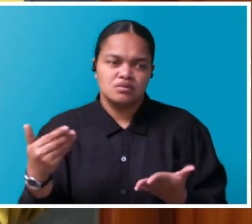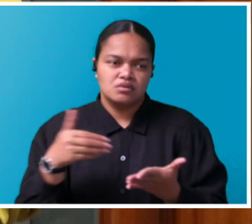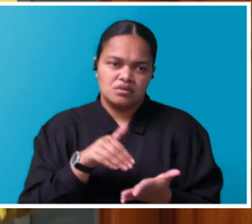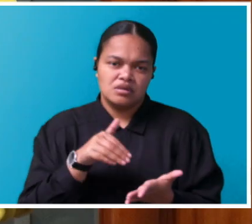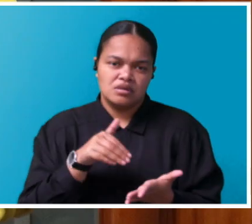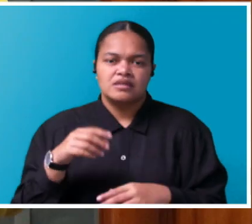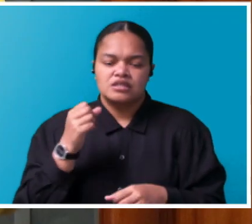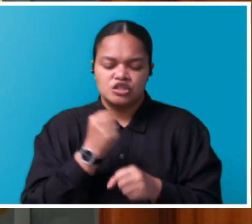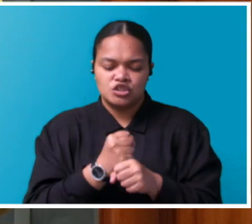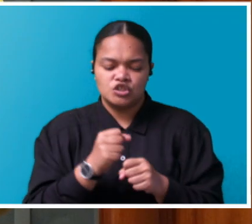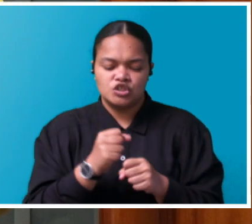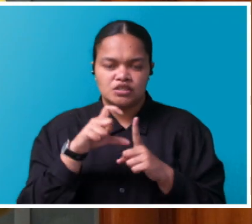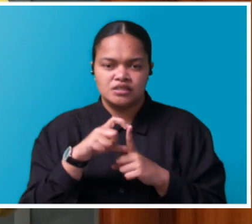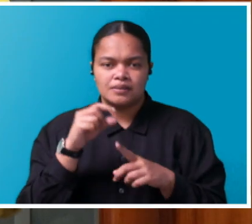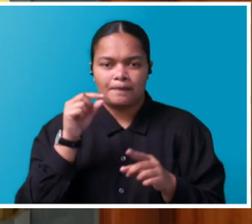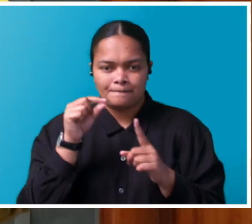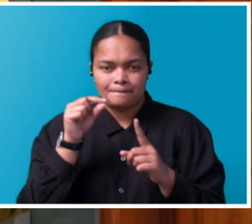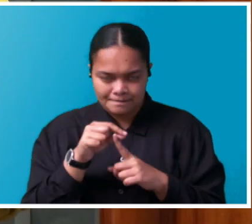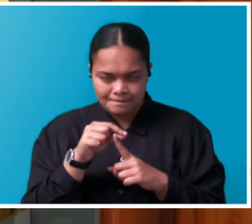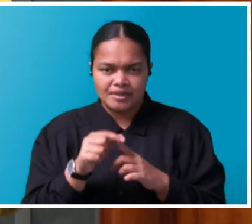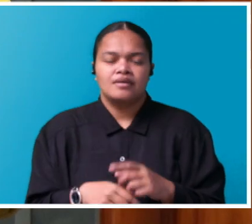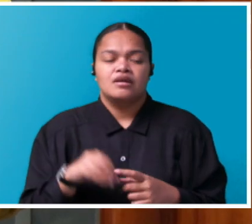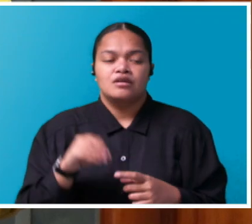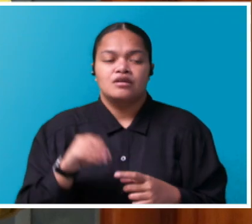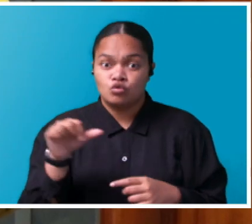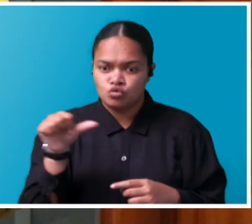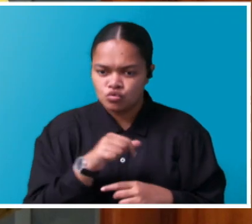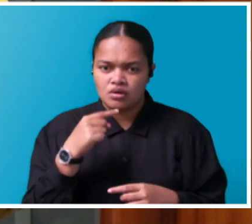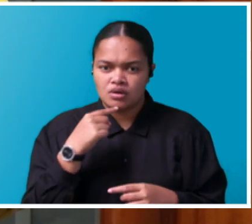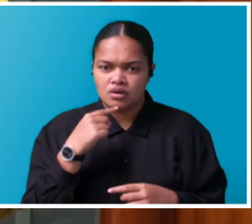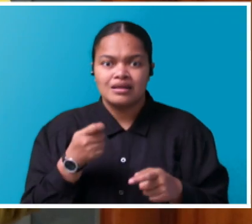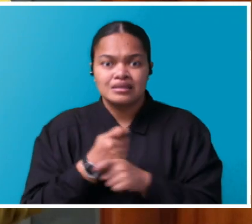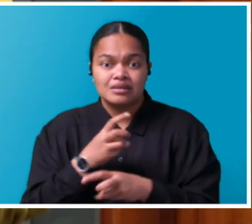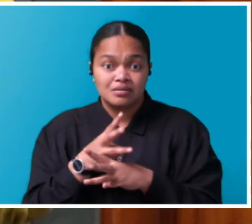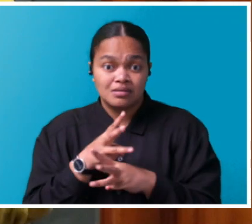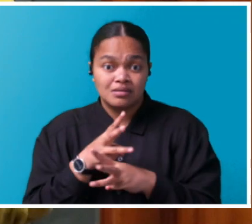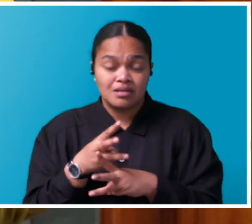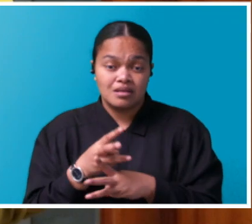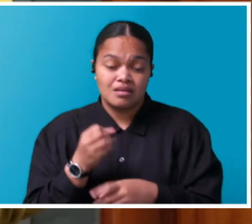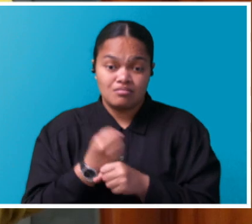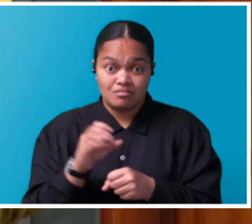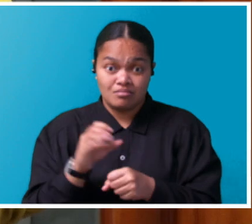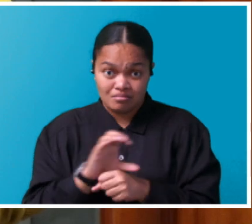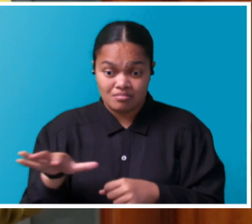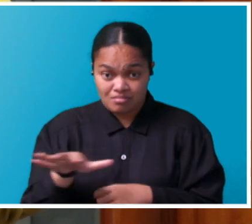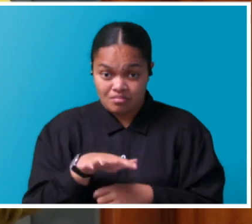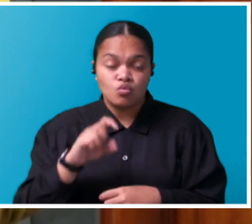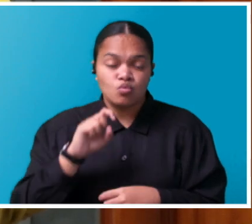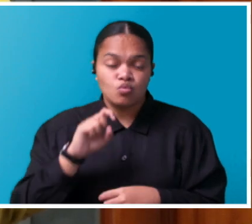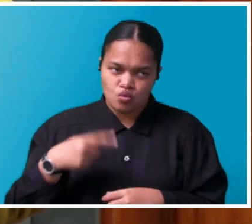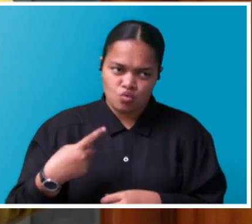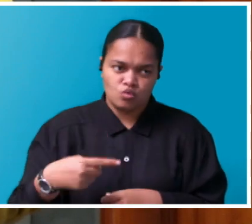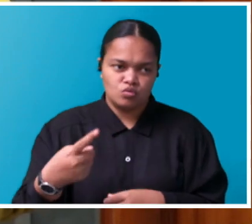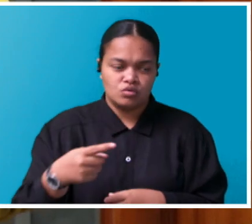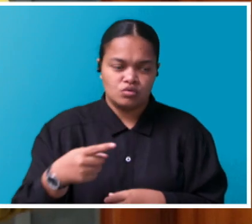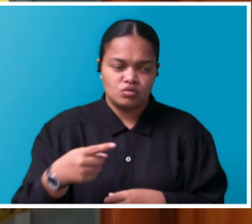sector's GDP. Honorable Speaker, it should be mentioned that timber production sourced from the natural forest will continue, but